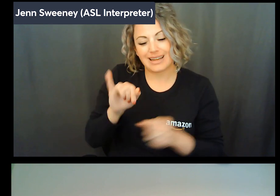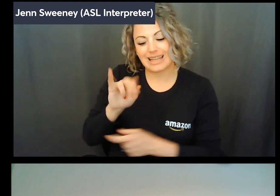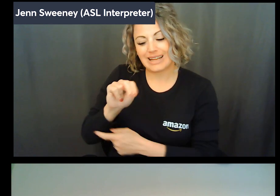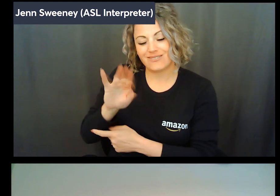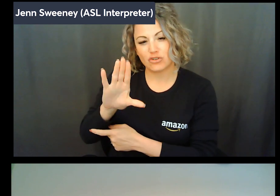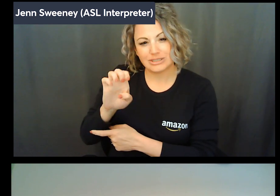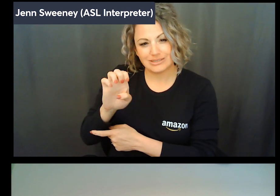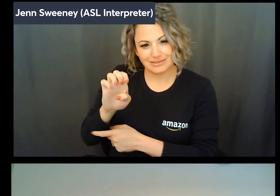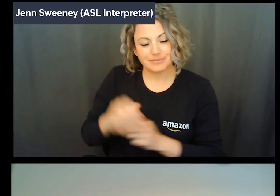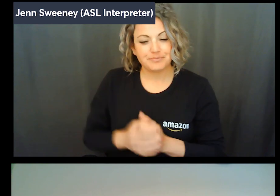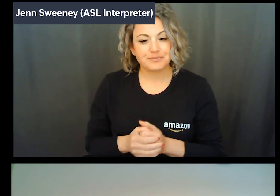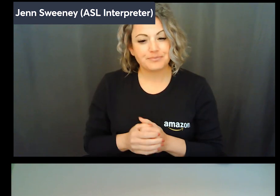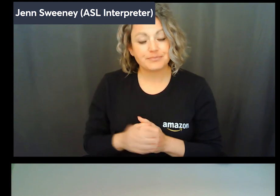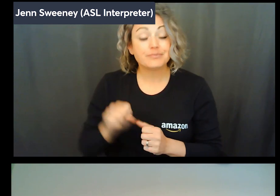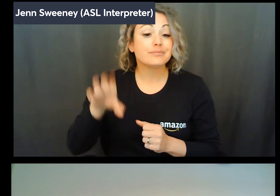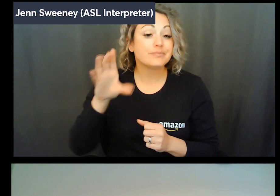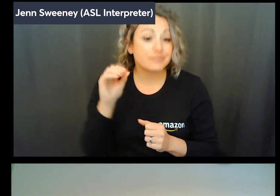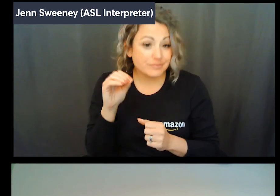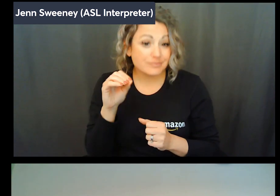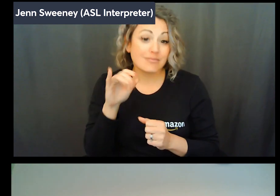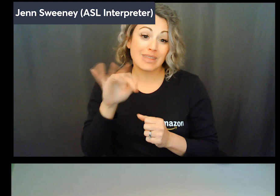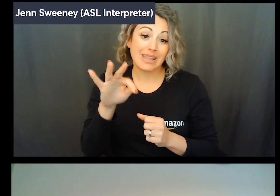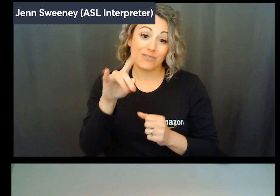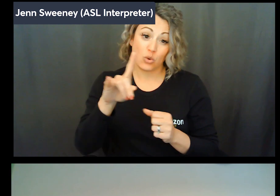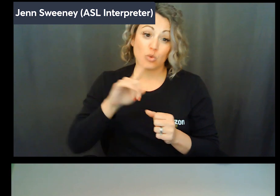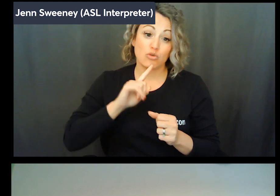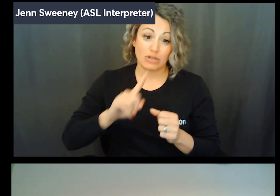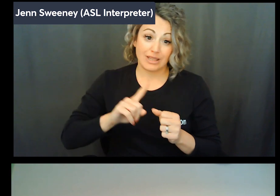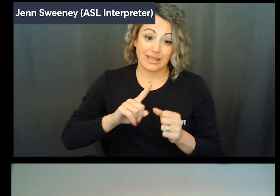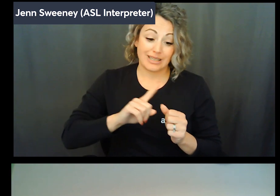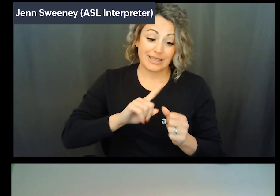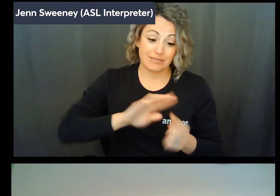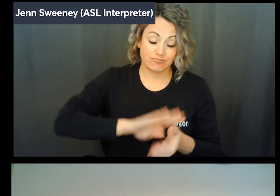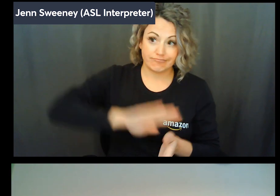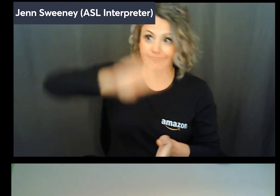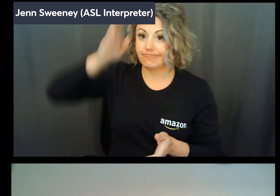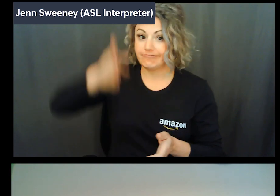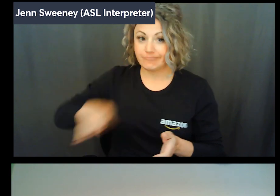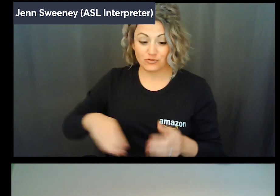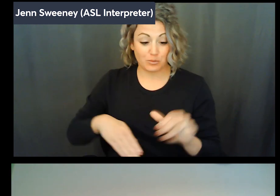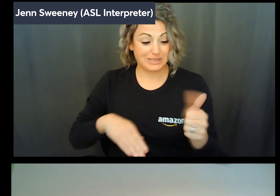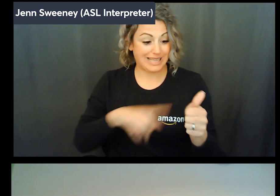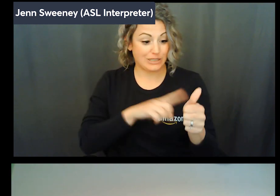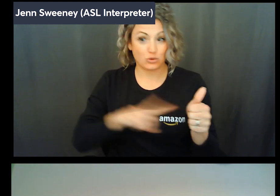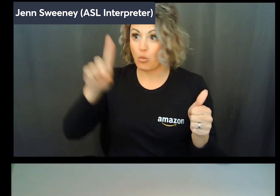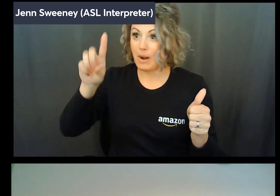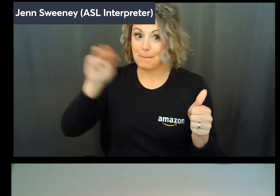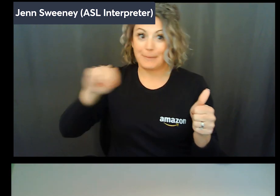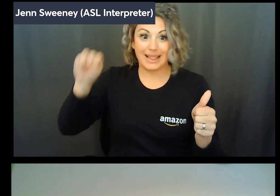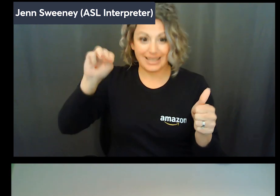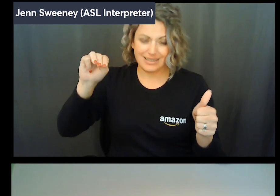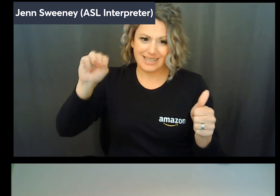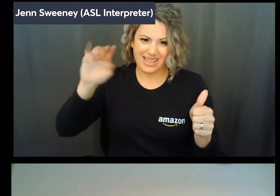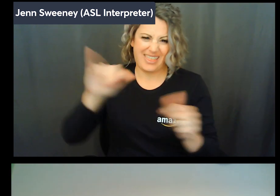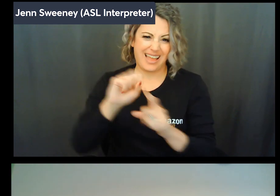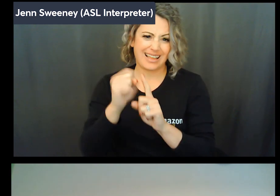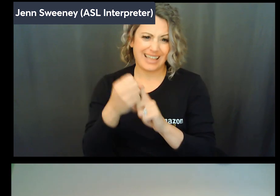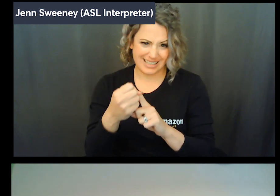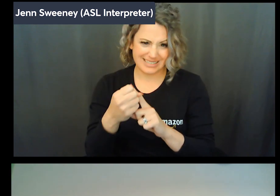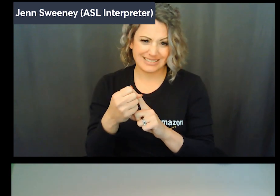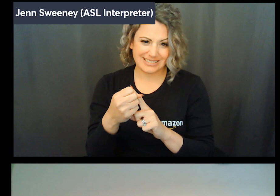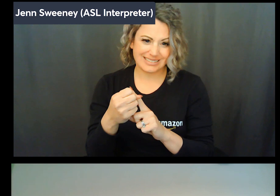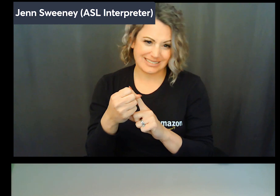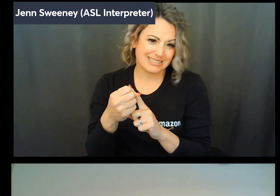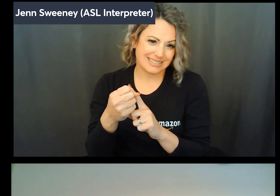So if you are scaling, let's say from 10 to a million requests, in that case, obviously there is going to be a cold start